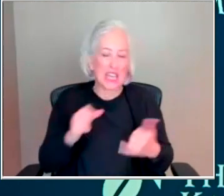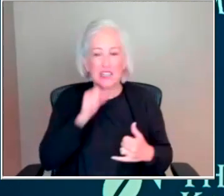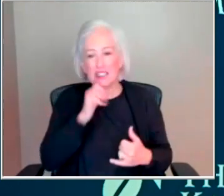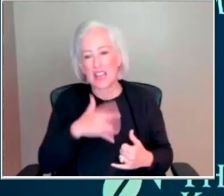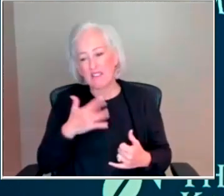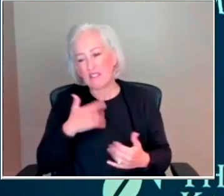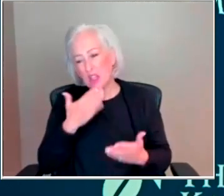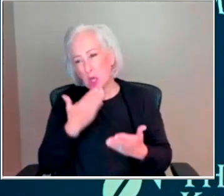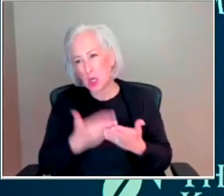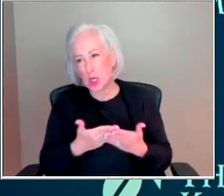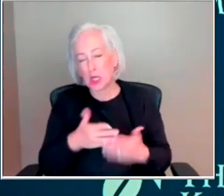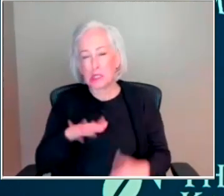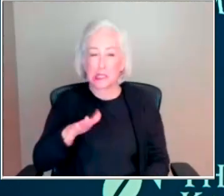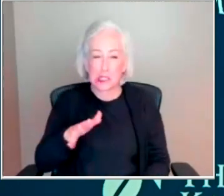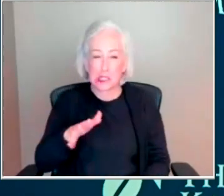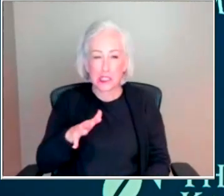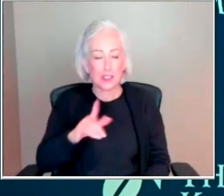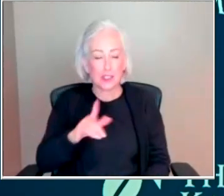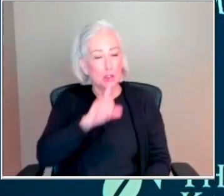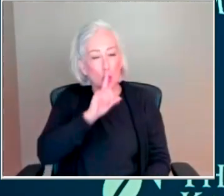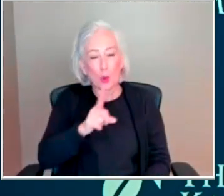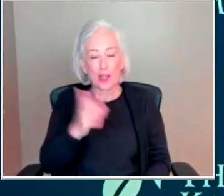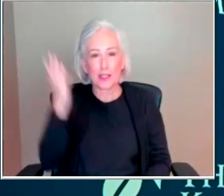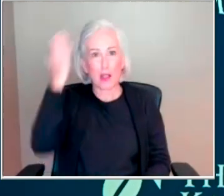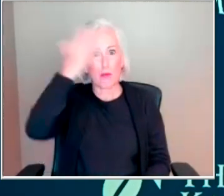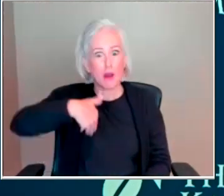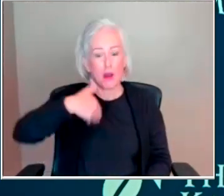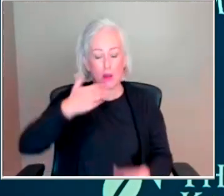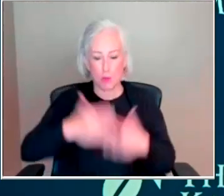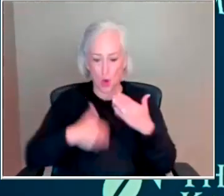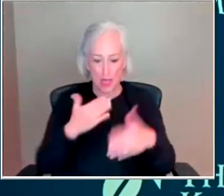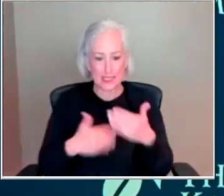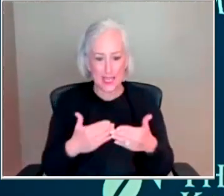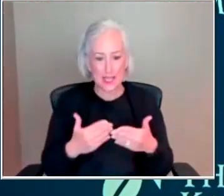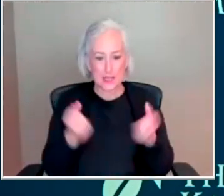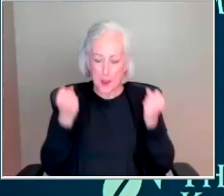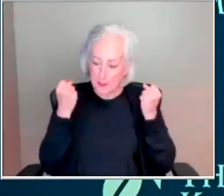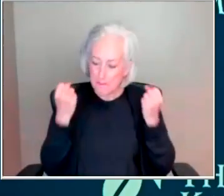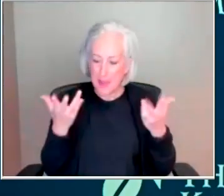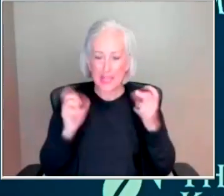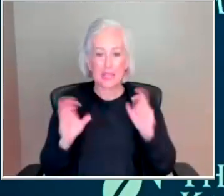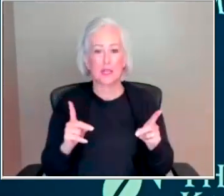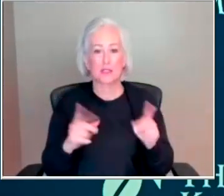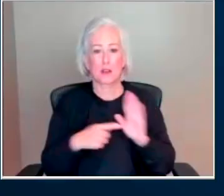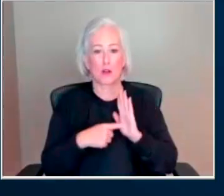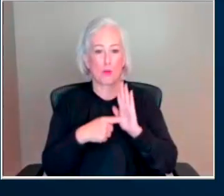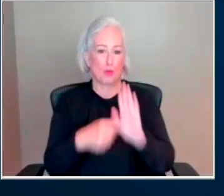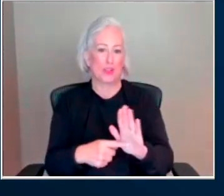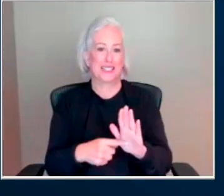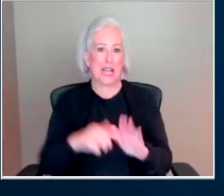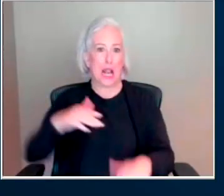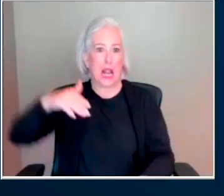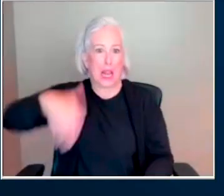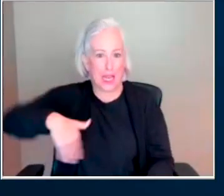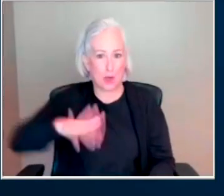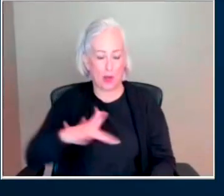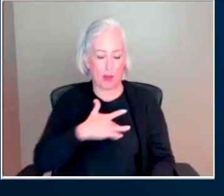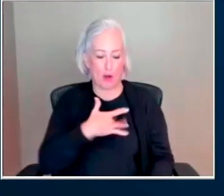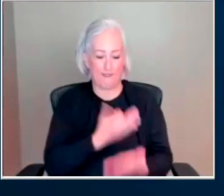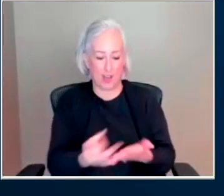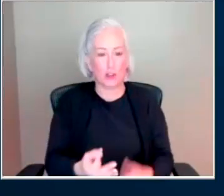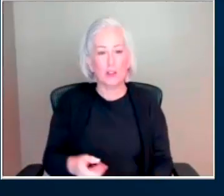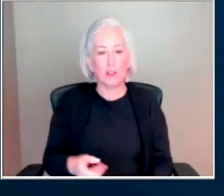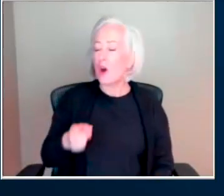really is an insidious process, and we have very many people that present quite late with their heart failure. Yeah, not like Archie was ignoring some